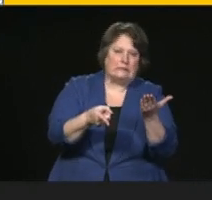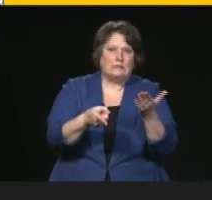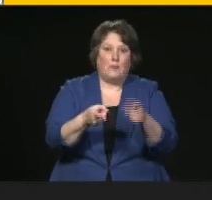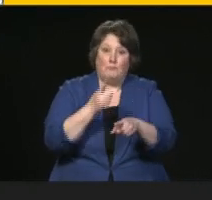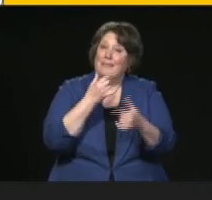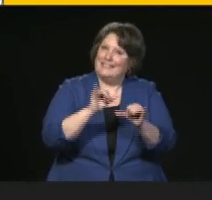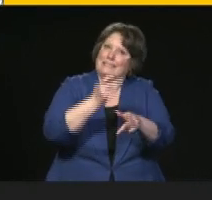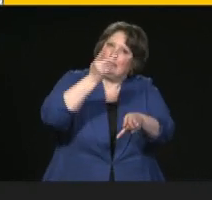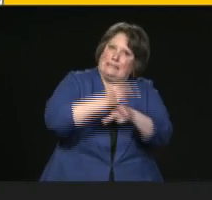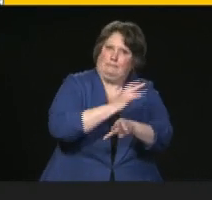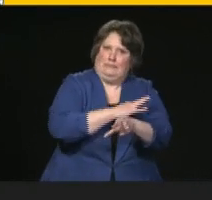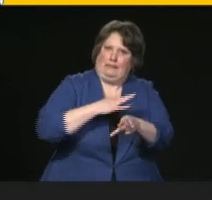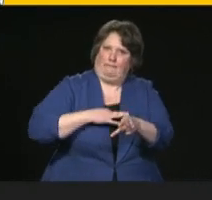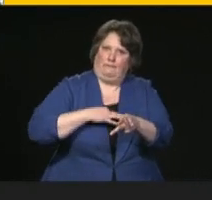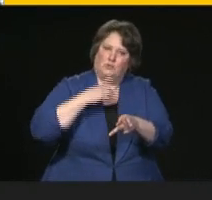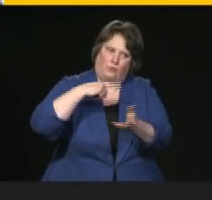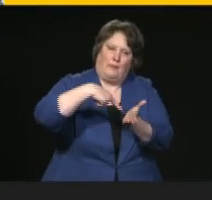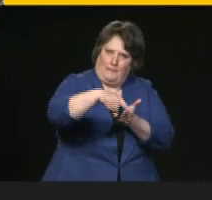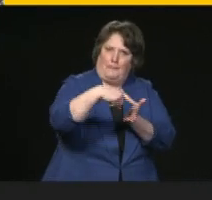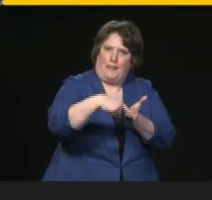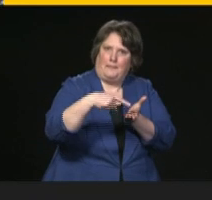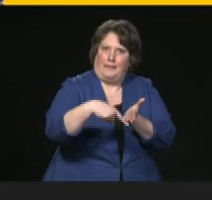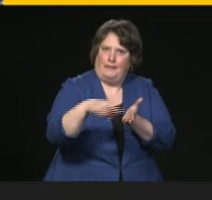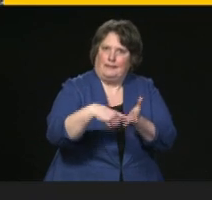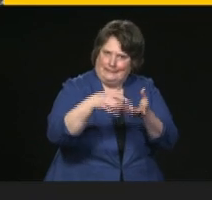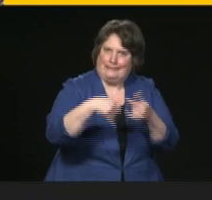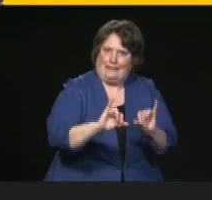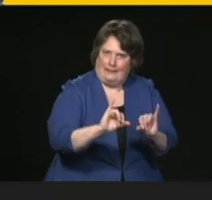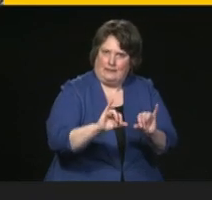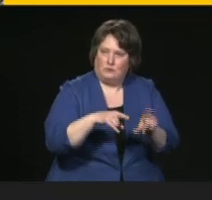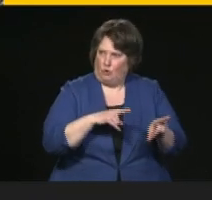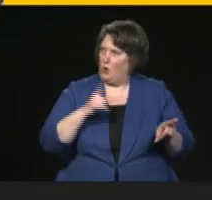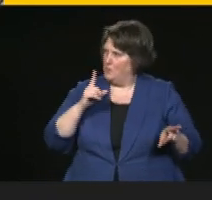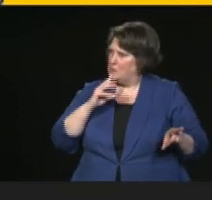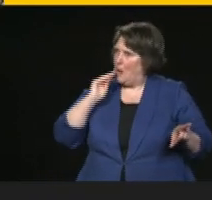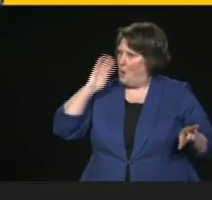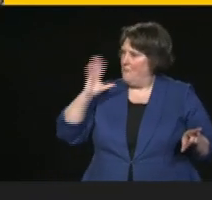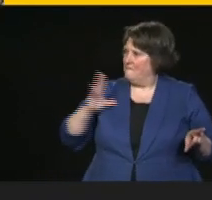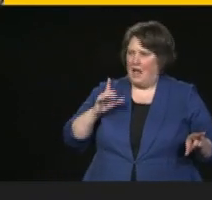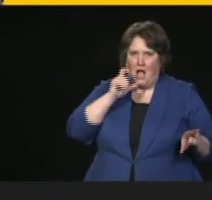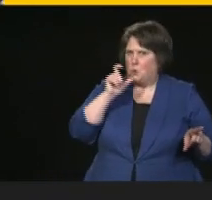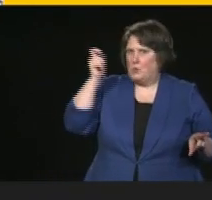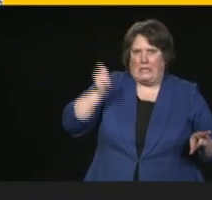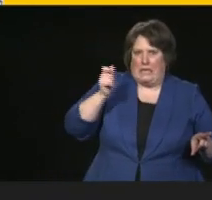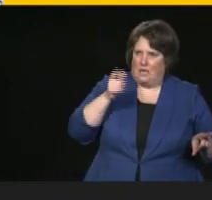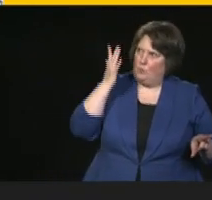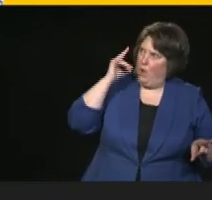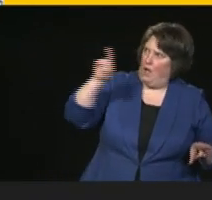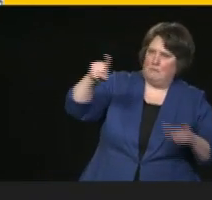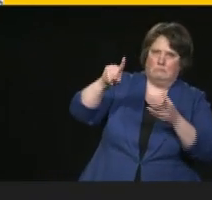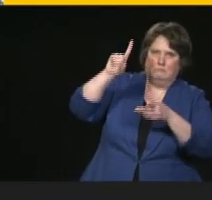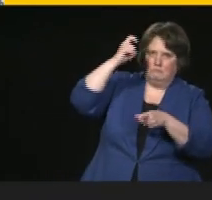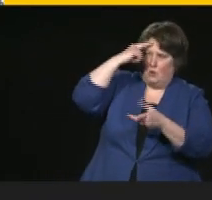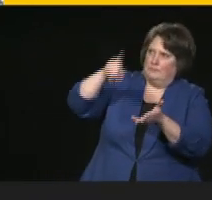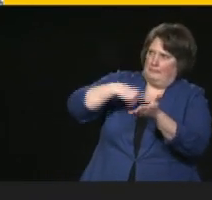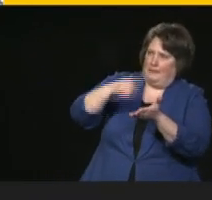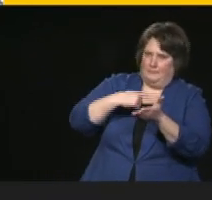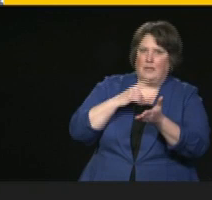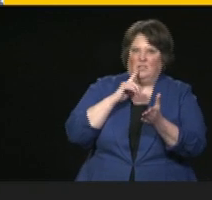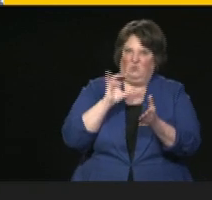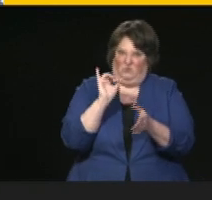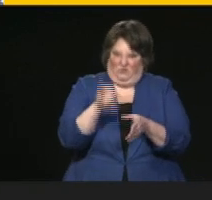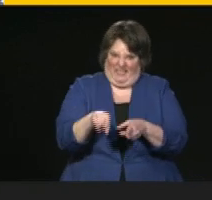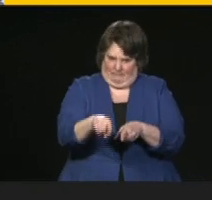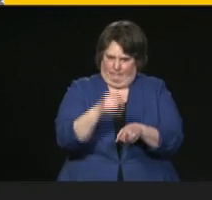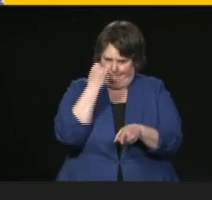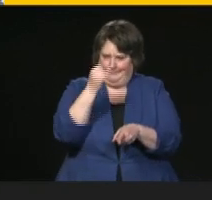that is difficult for a business to do, obviously, if they've been significantly impacted. So that's the broad idea that we're trying